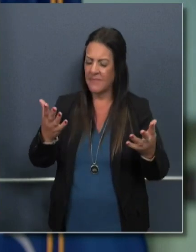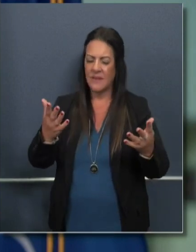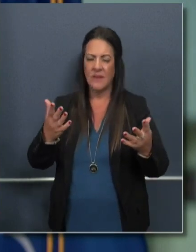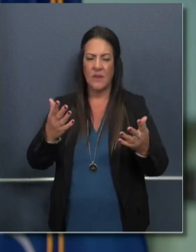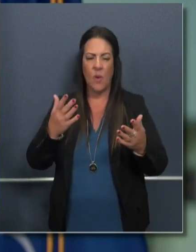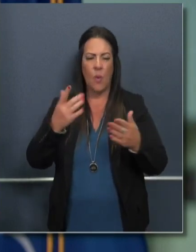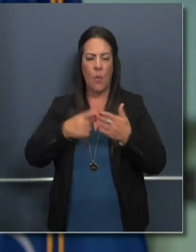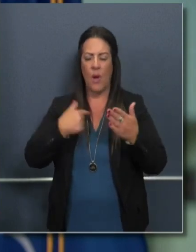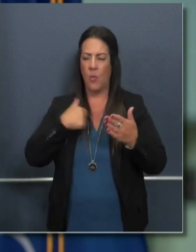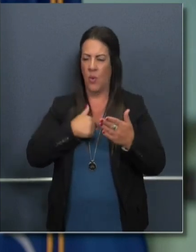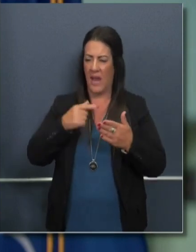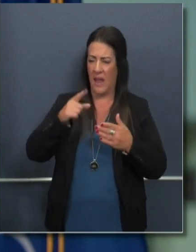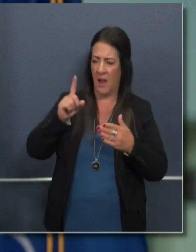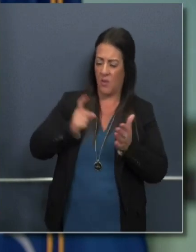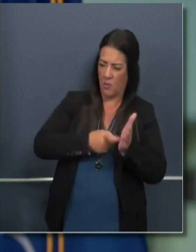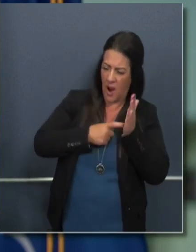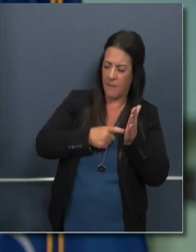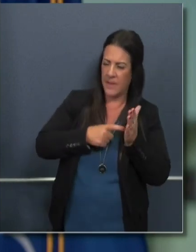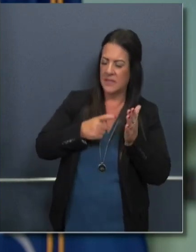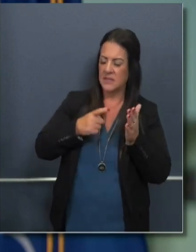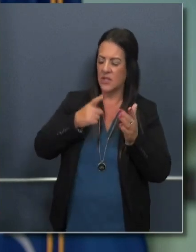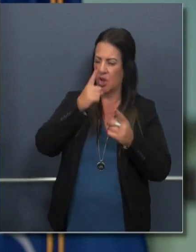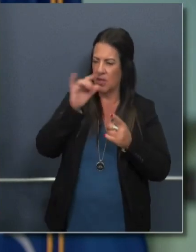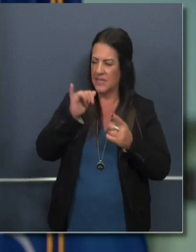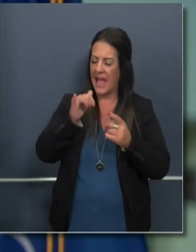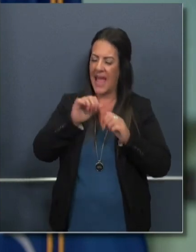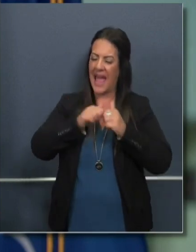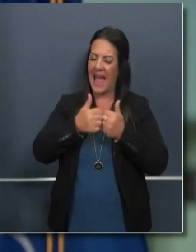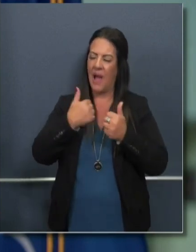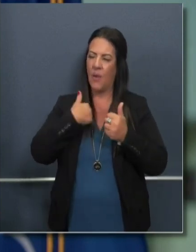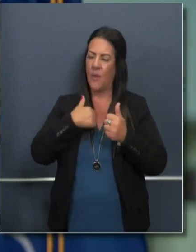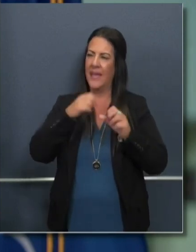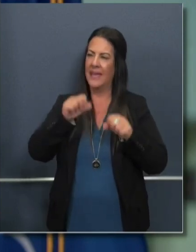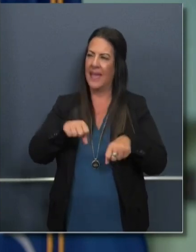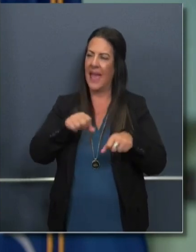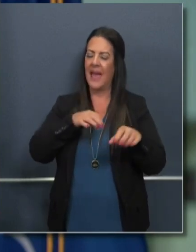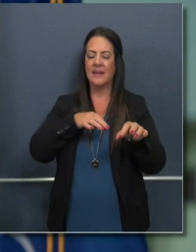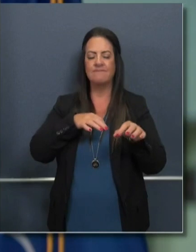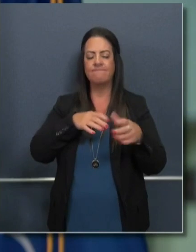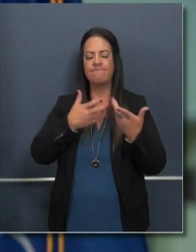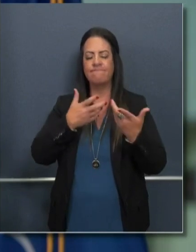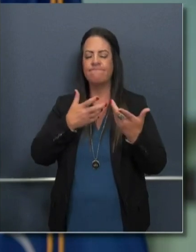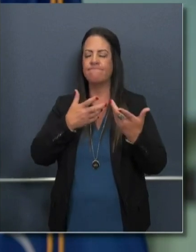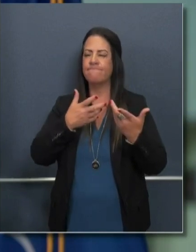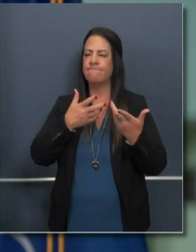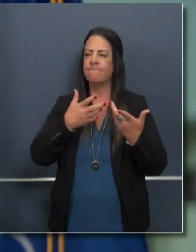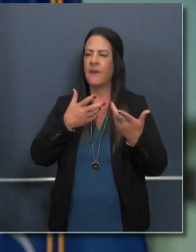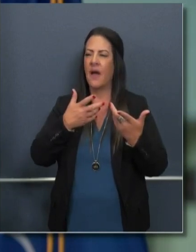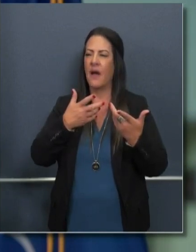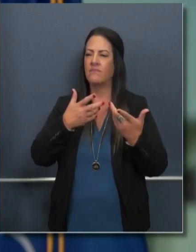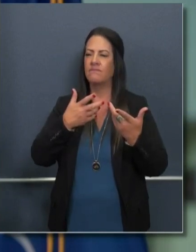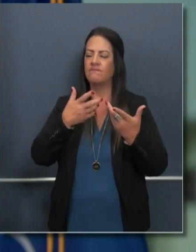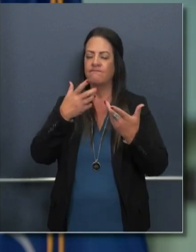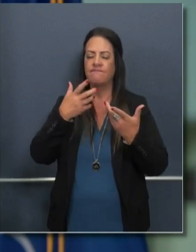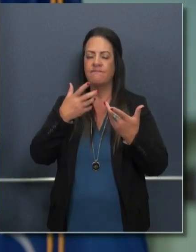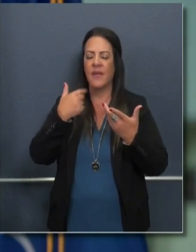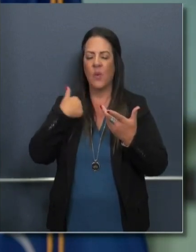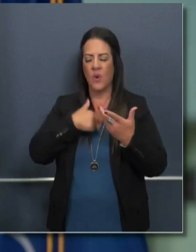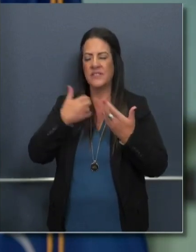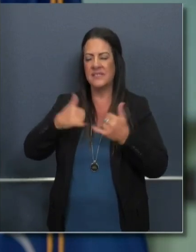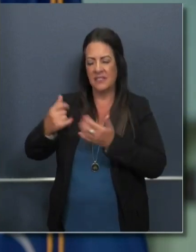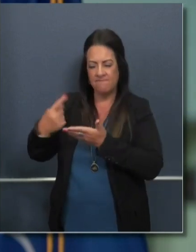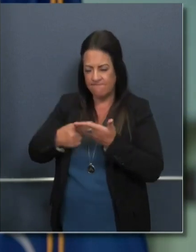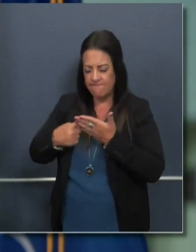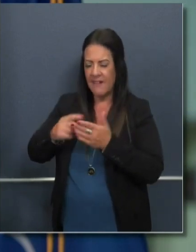steps on the mask wearing requirements. So we're looking forward to get those out as soon as we possibly can, and